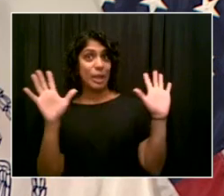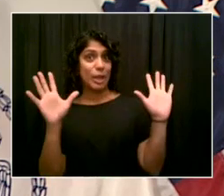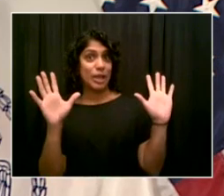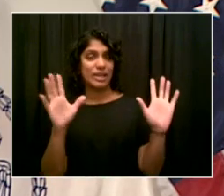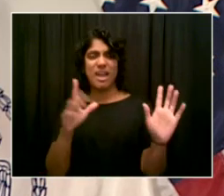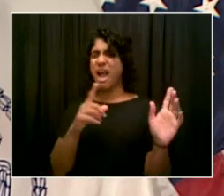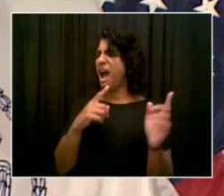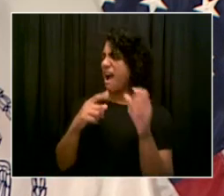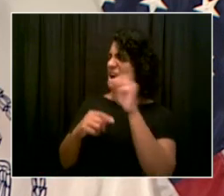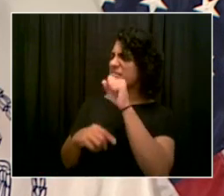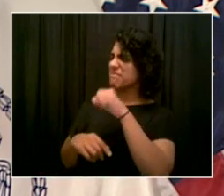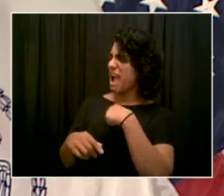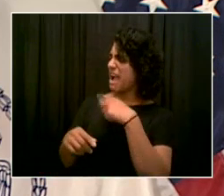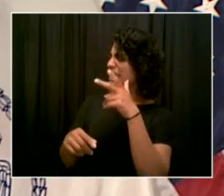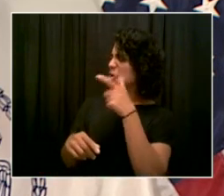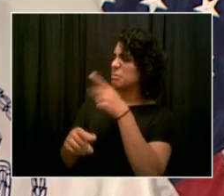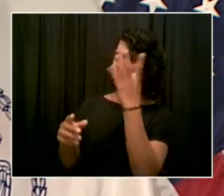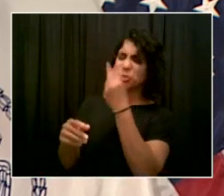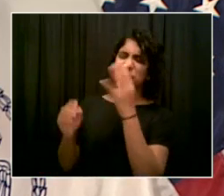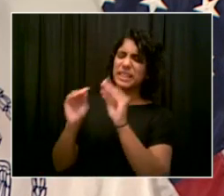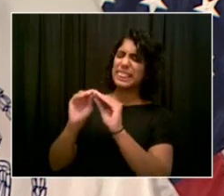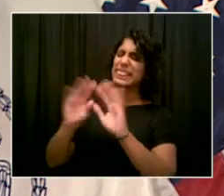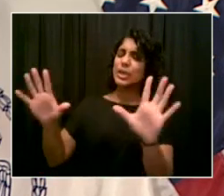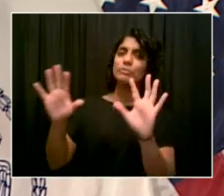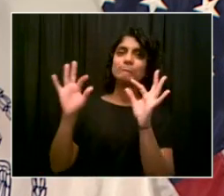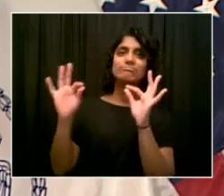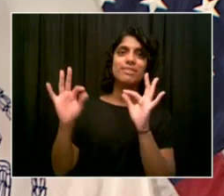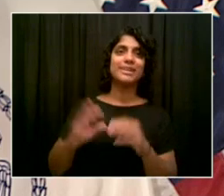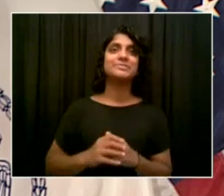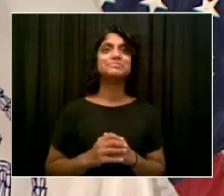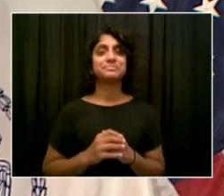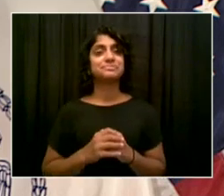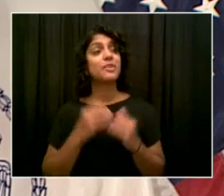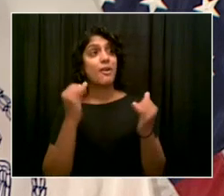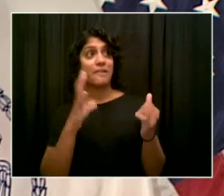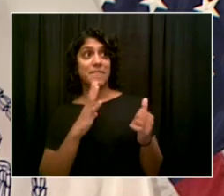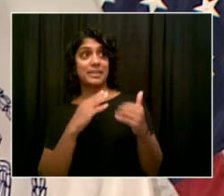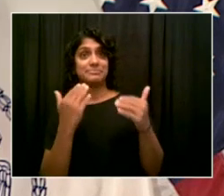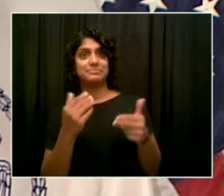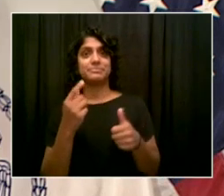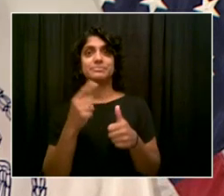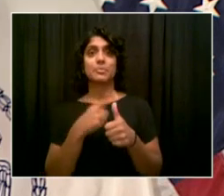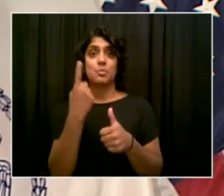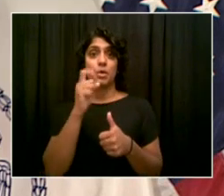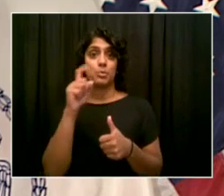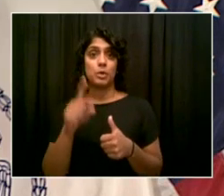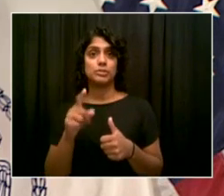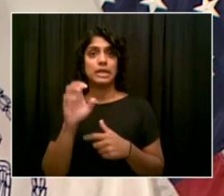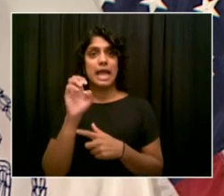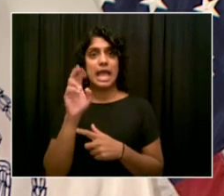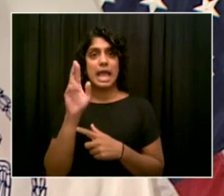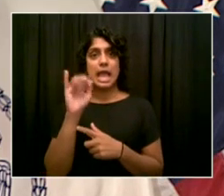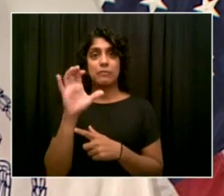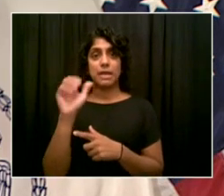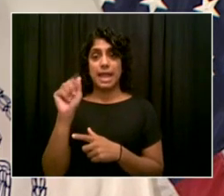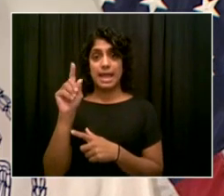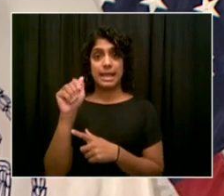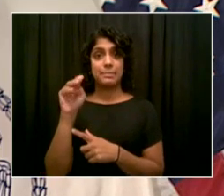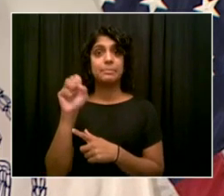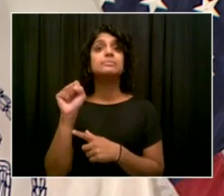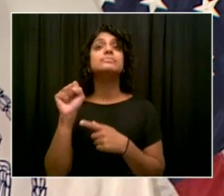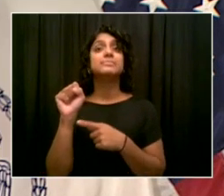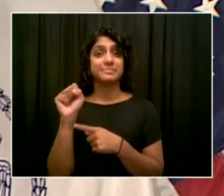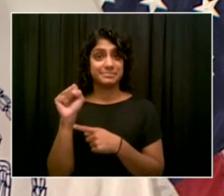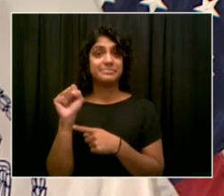As you know, Eric Adams is at the White House today talking about gun violence. From our understanding, one of the things